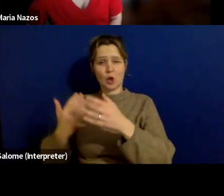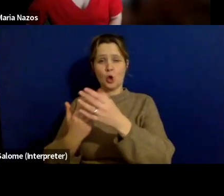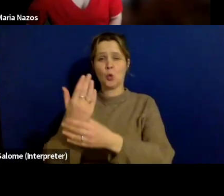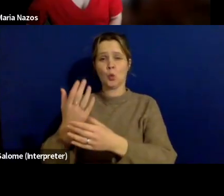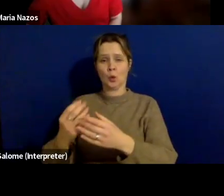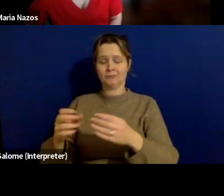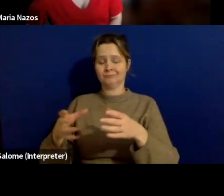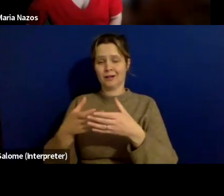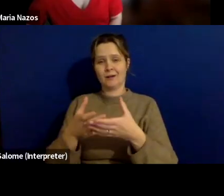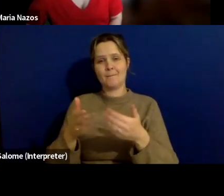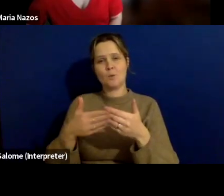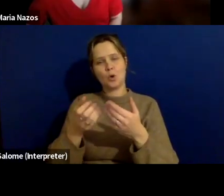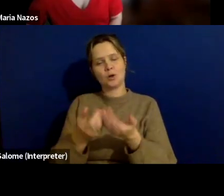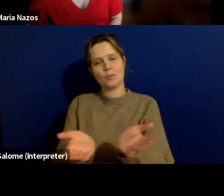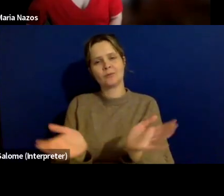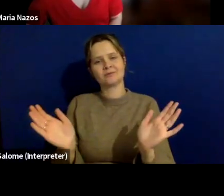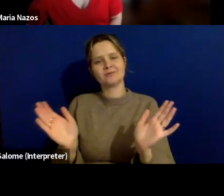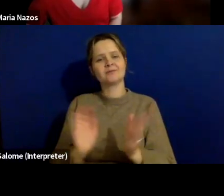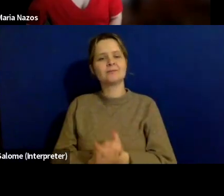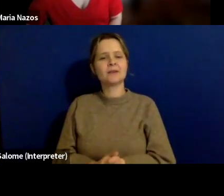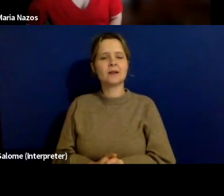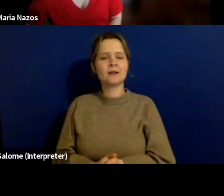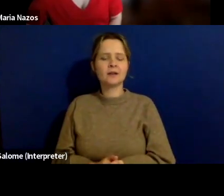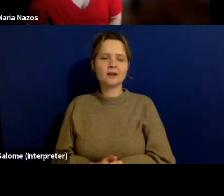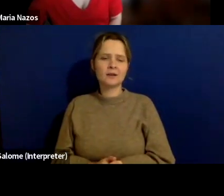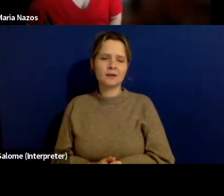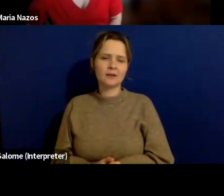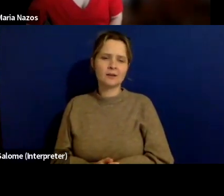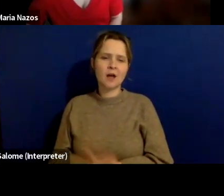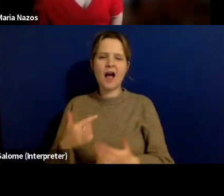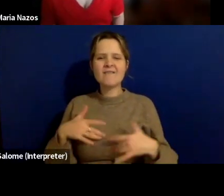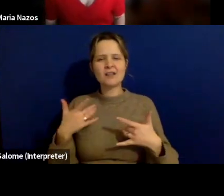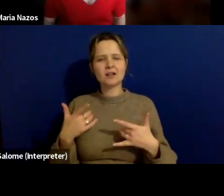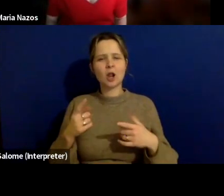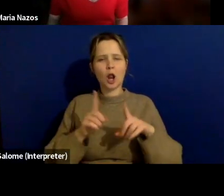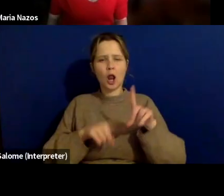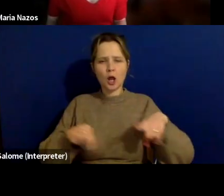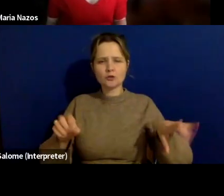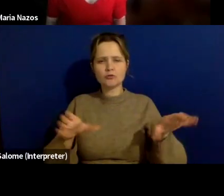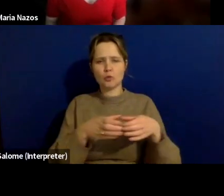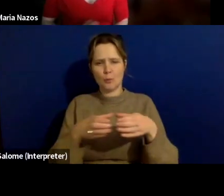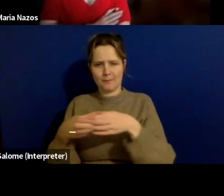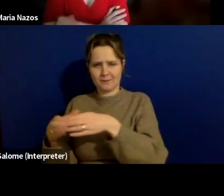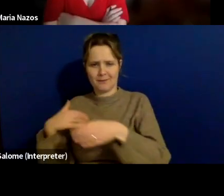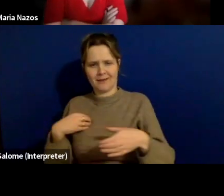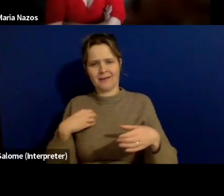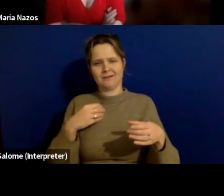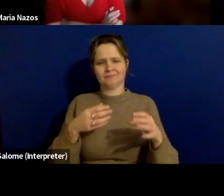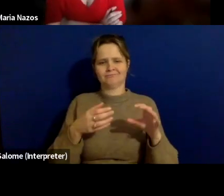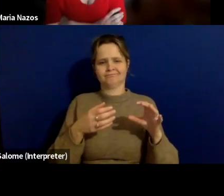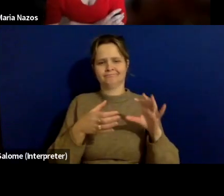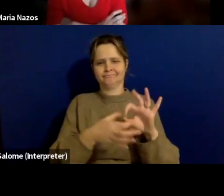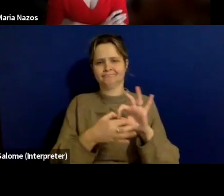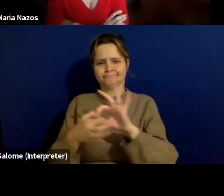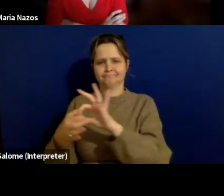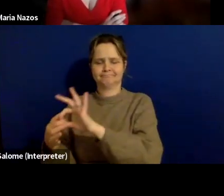in this scene, I feel that I belong to several groups of friends. Even if